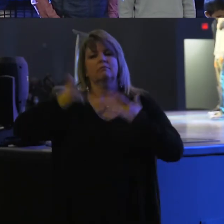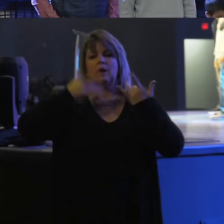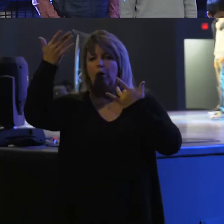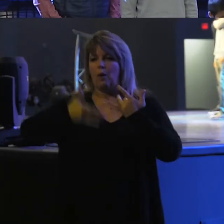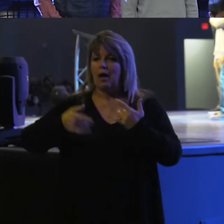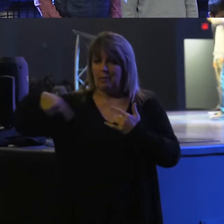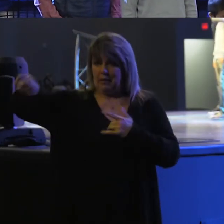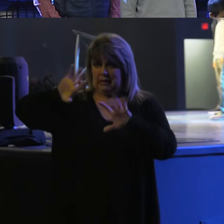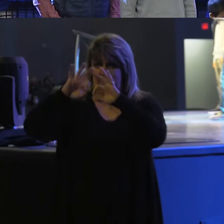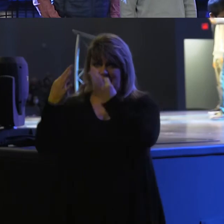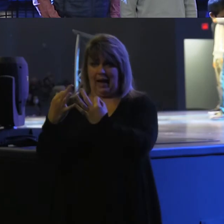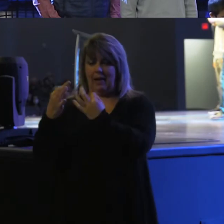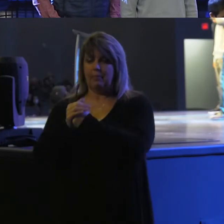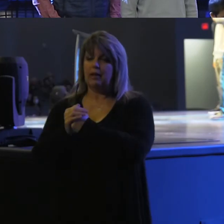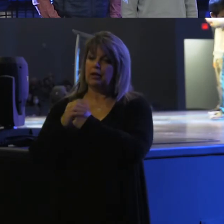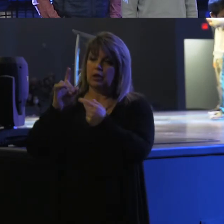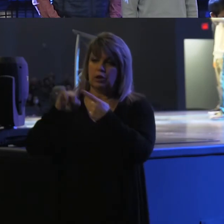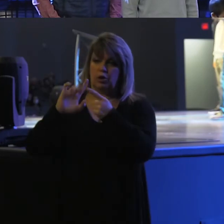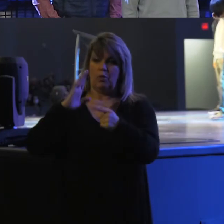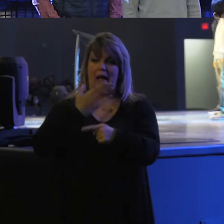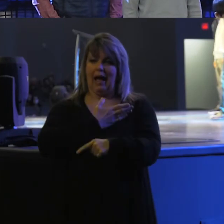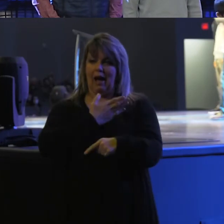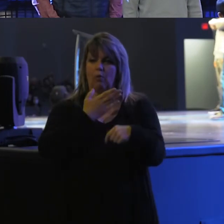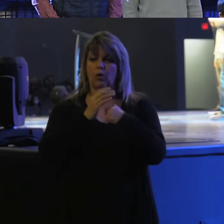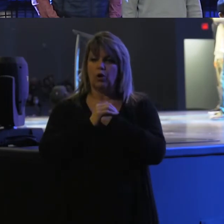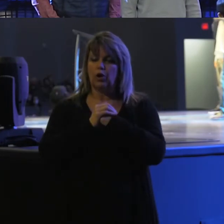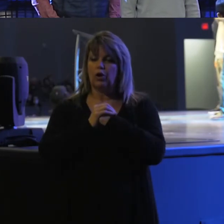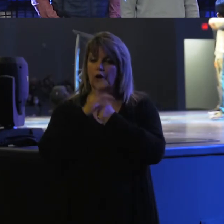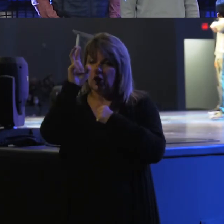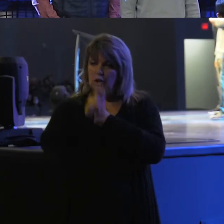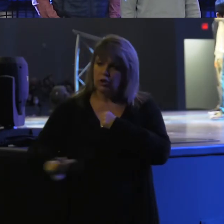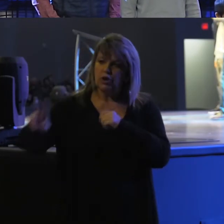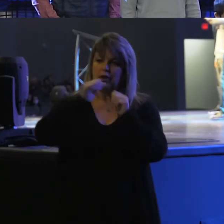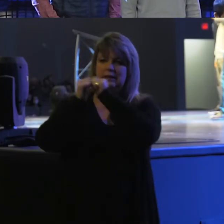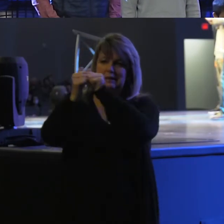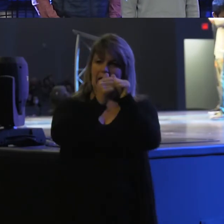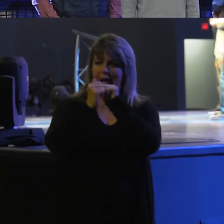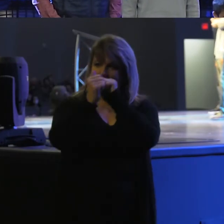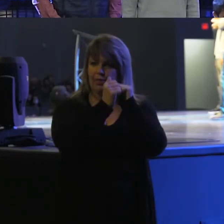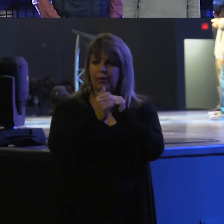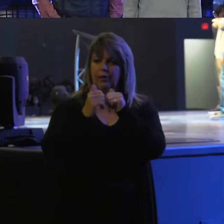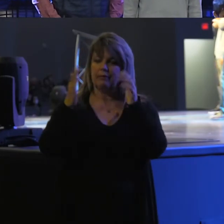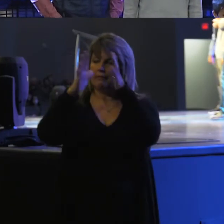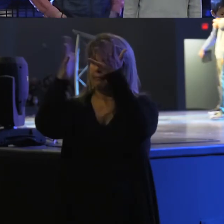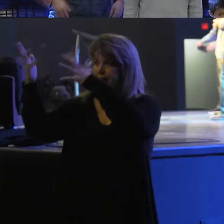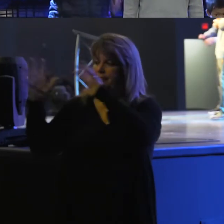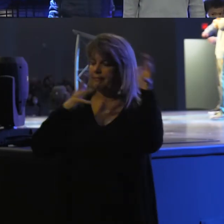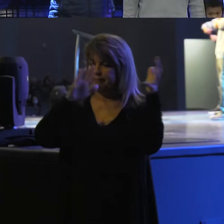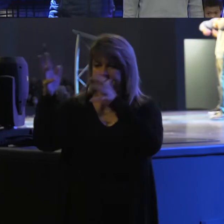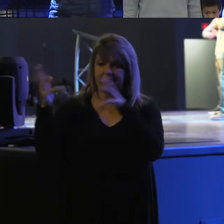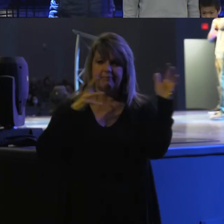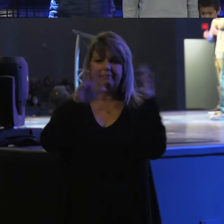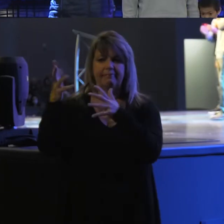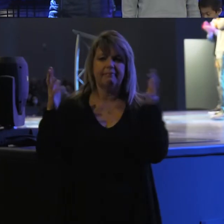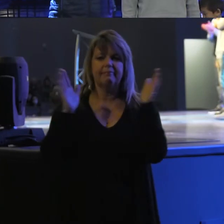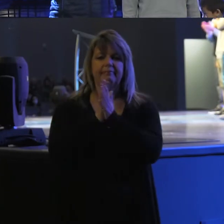welcome this family into our journey together. Would you give them a hand?